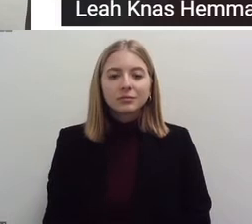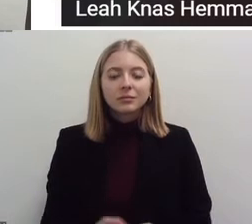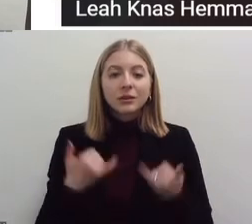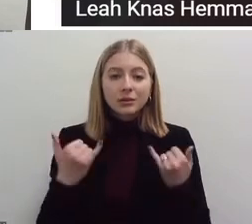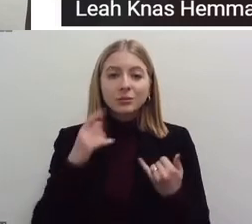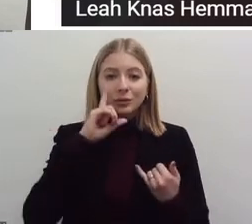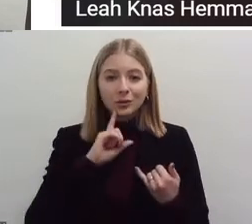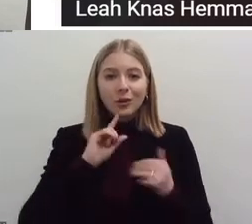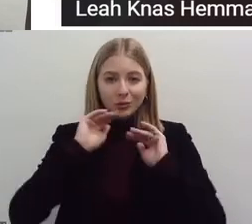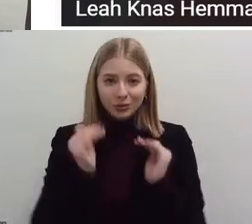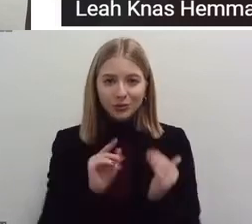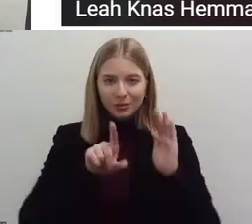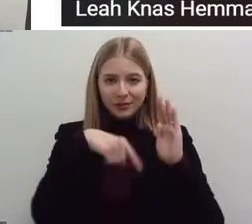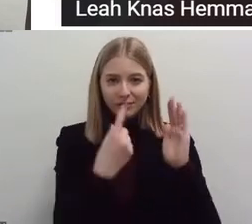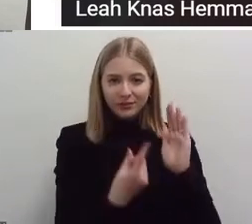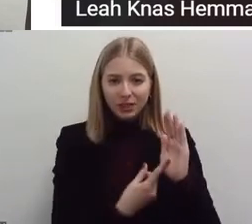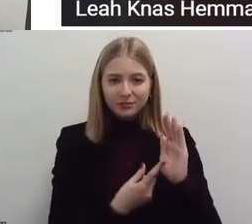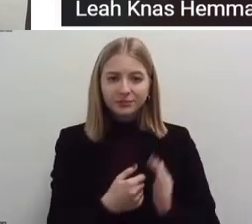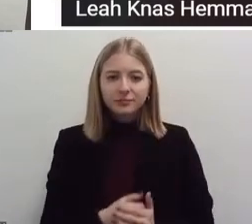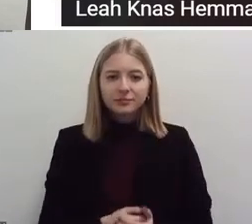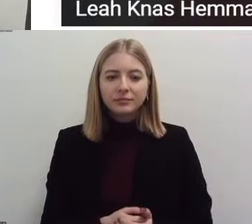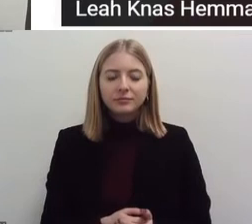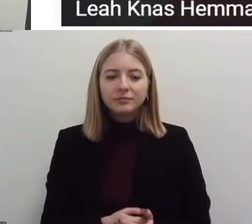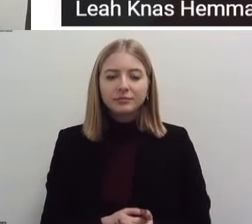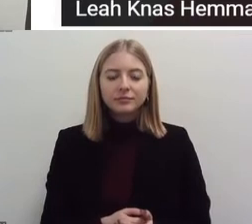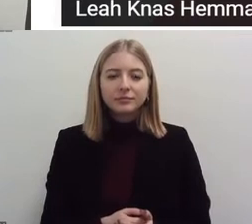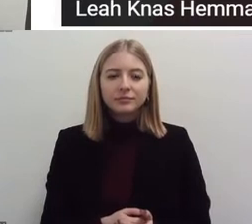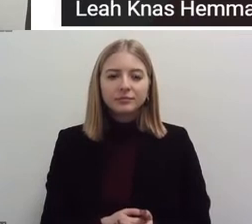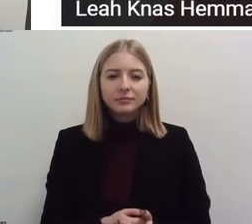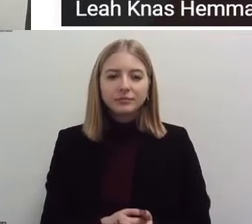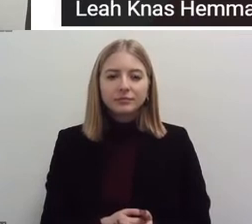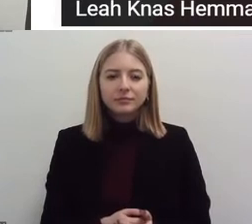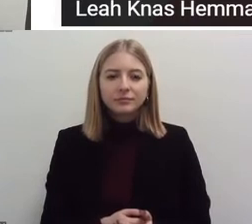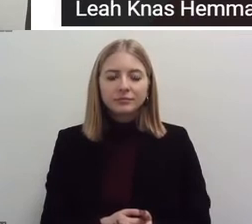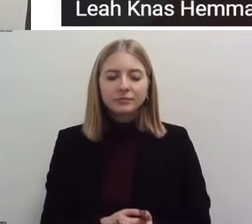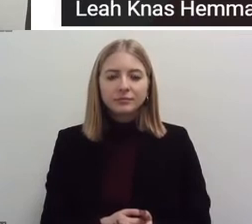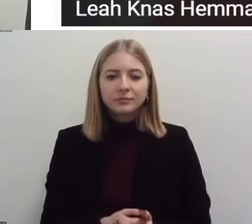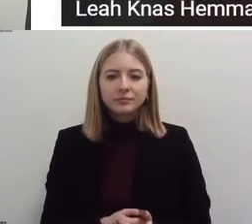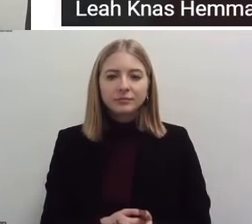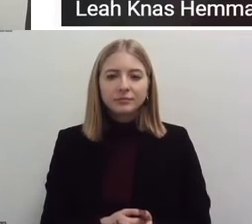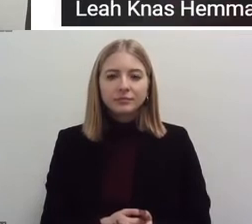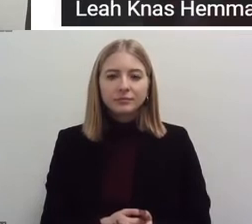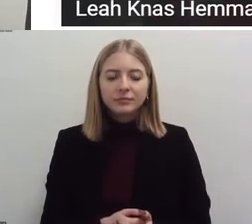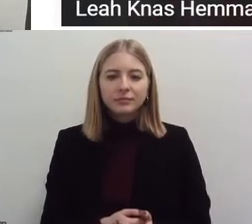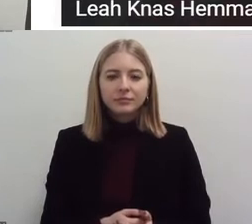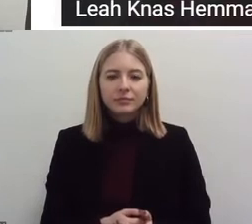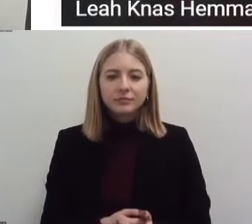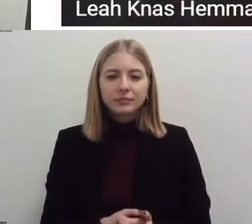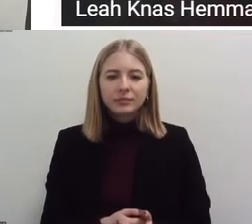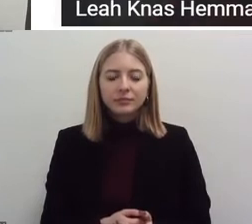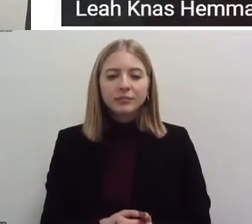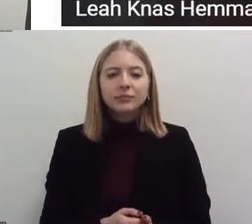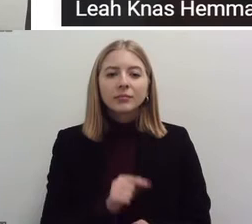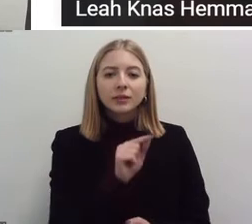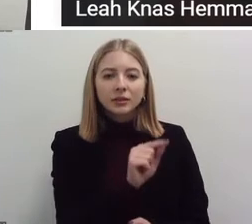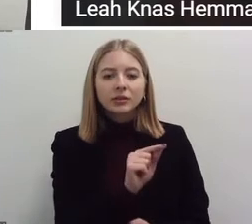you talked about you coming from an organization consisting purely of young people with experience